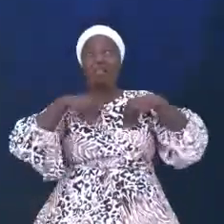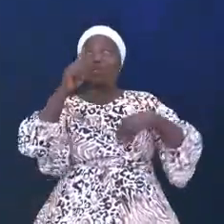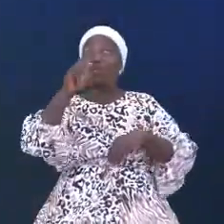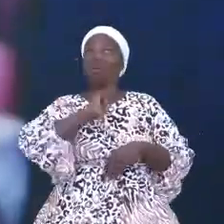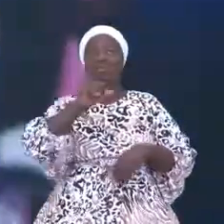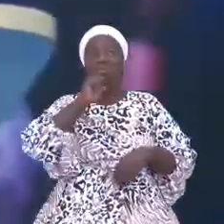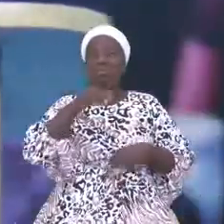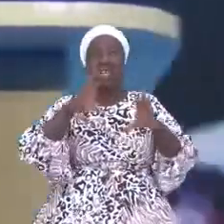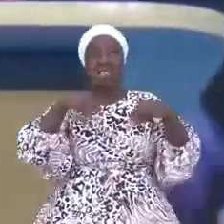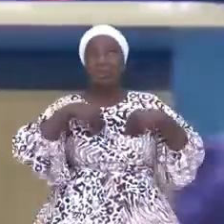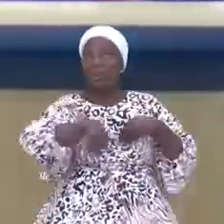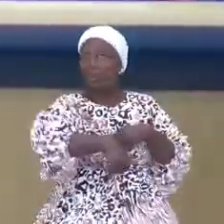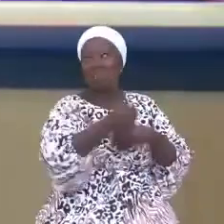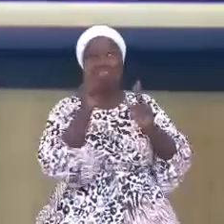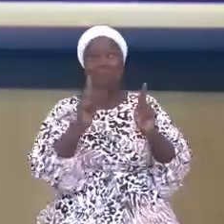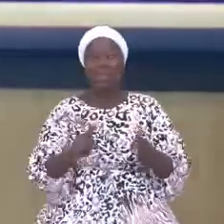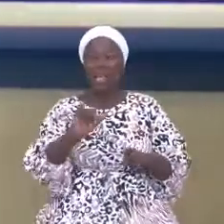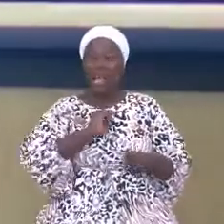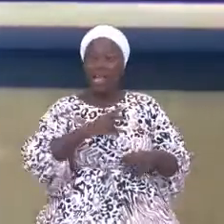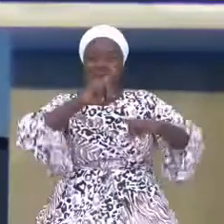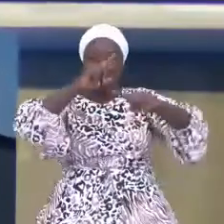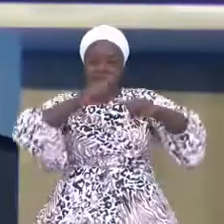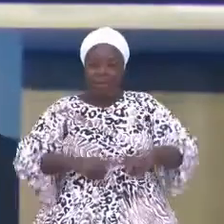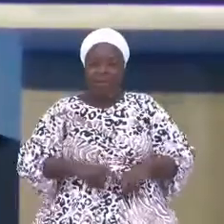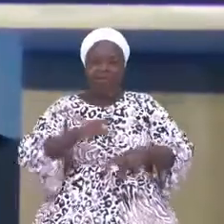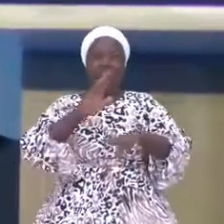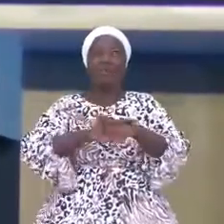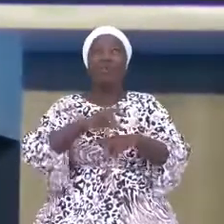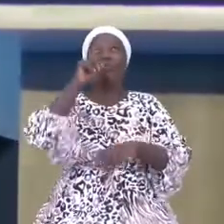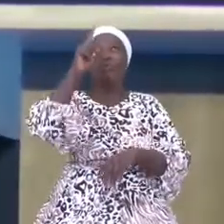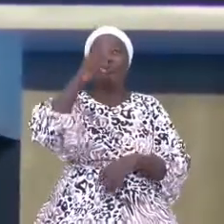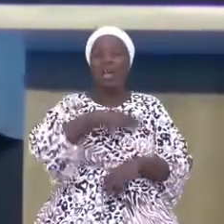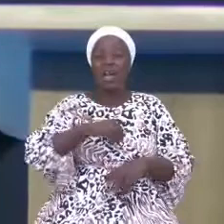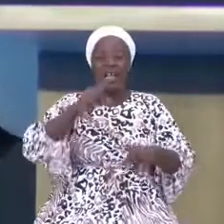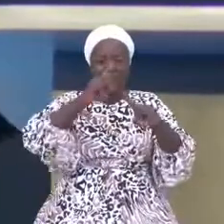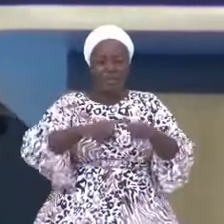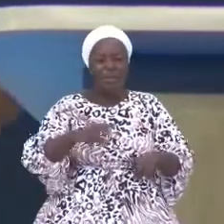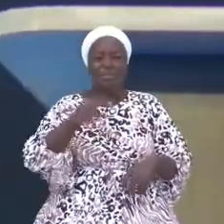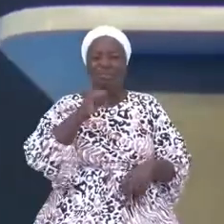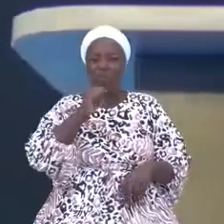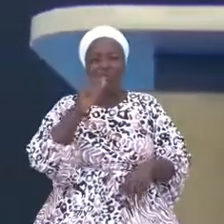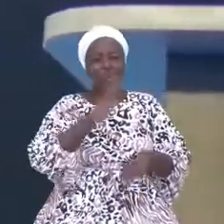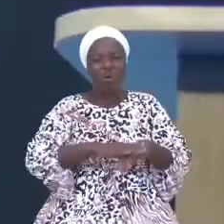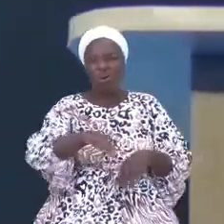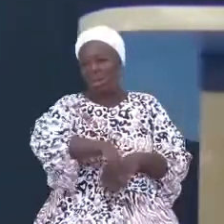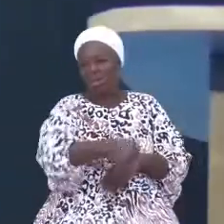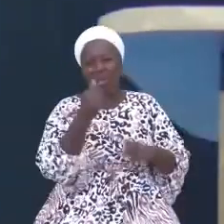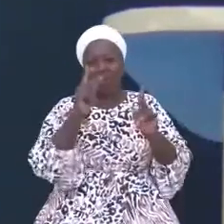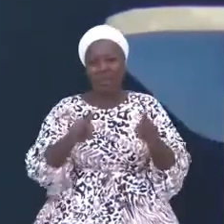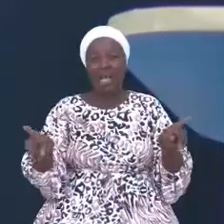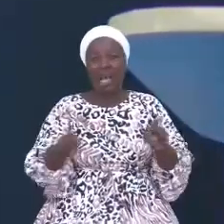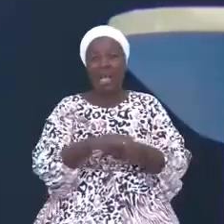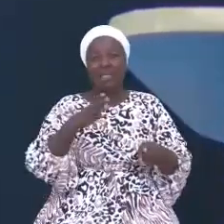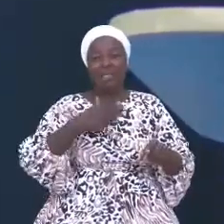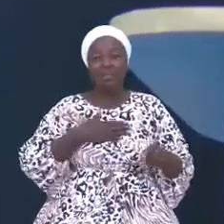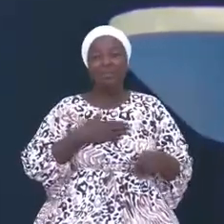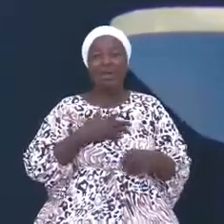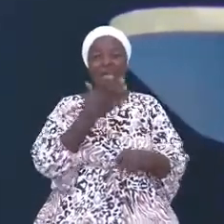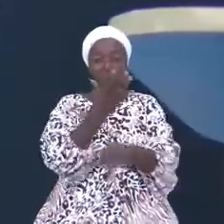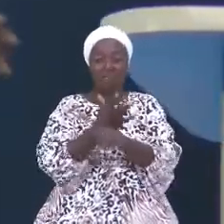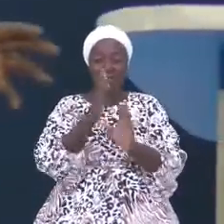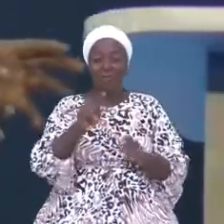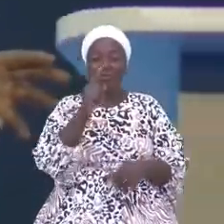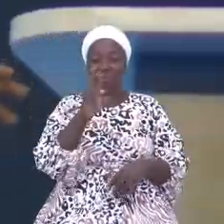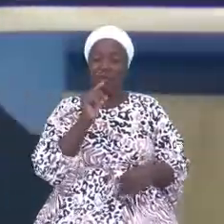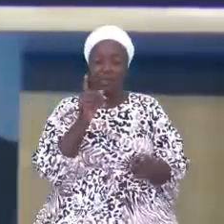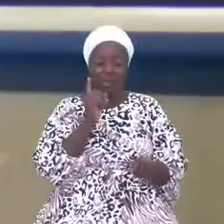rely on you. I rely on no other one as mediator. You are my